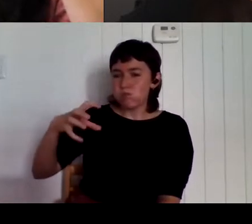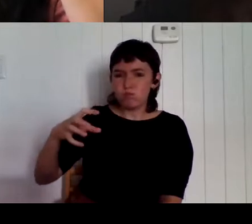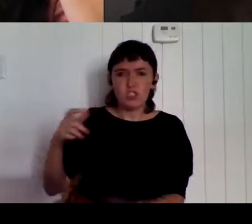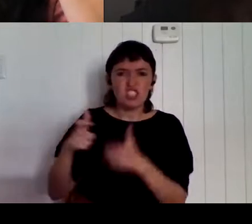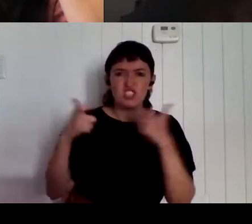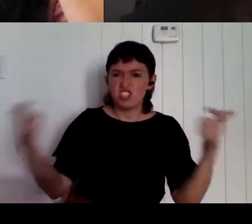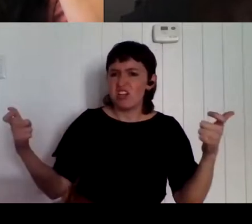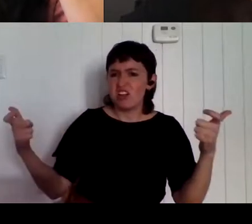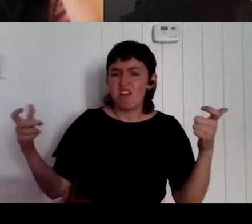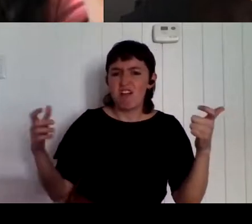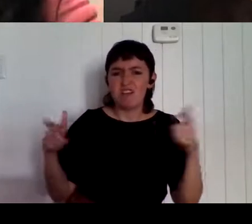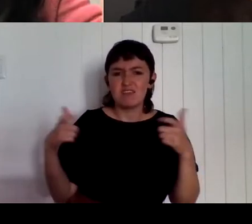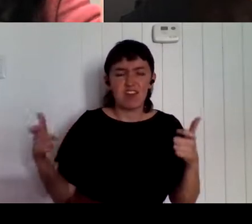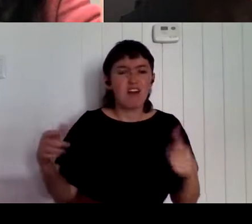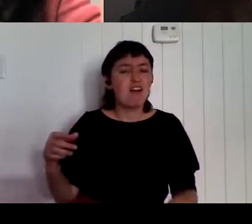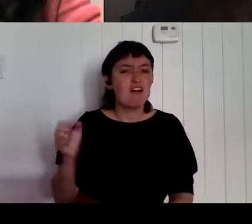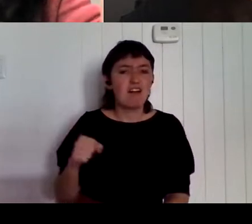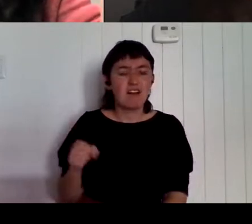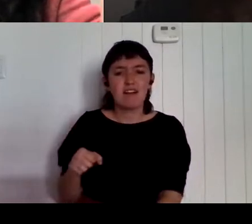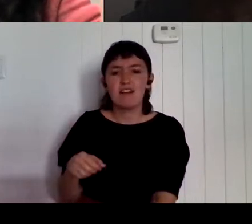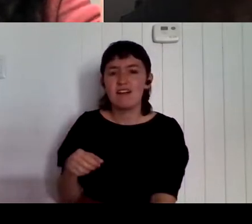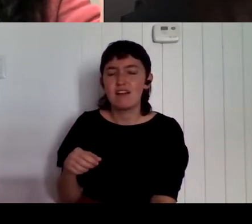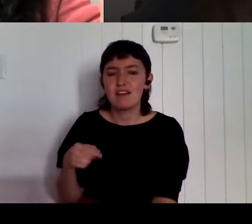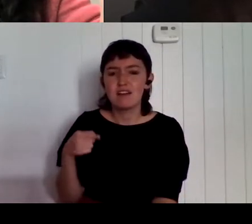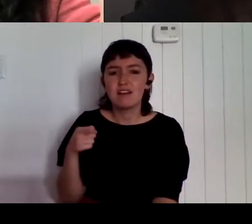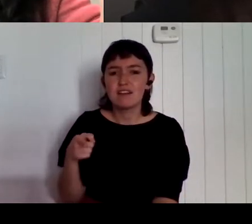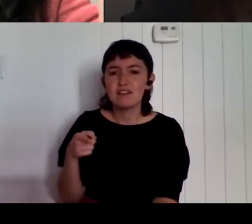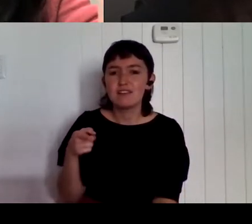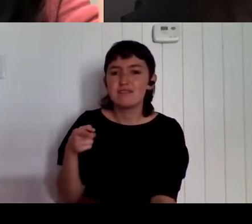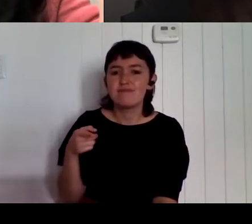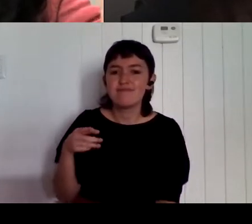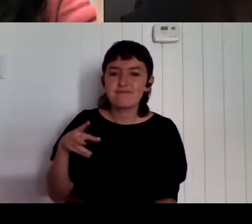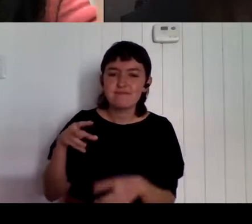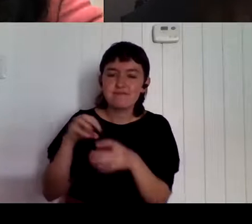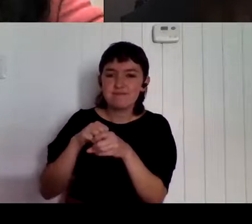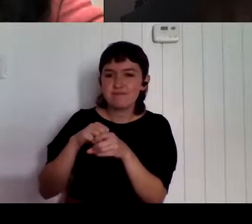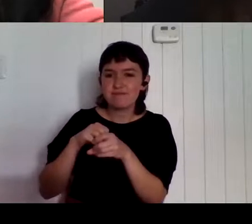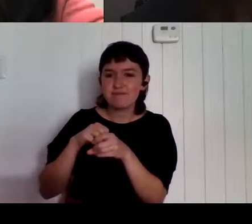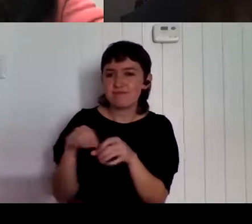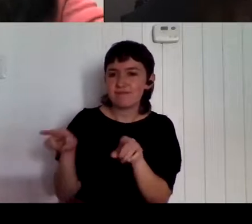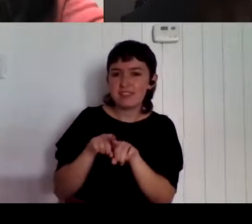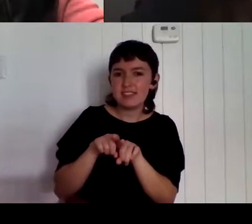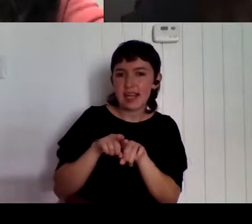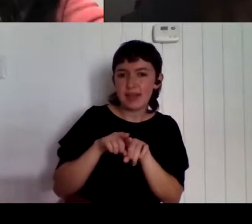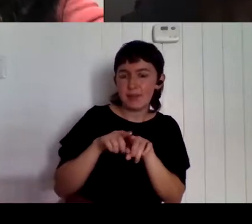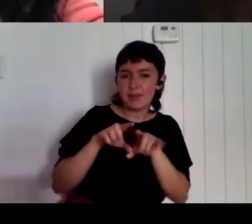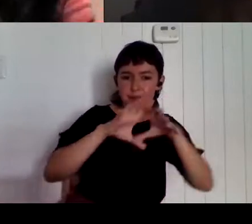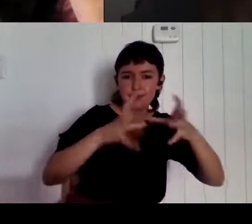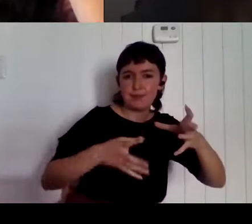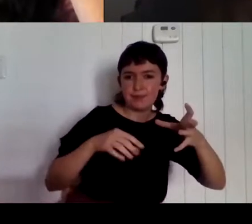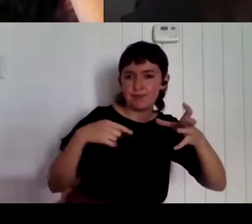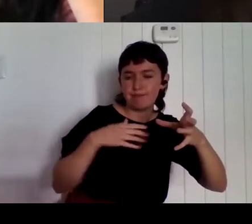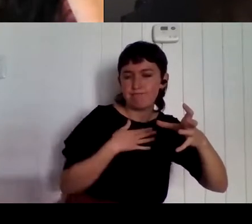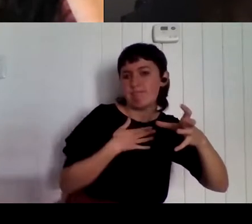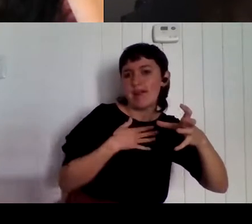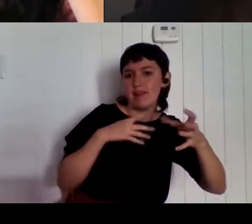Um, and it's, I was like, it's in my same family as Clidia. So it's like a cousin of Clidia. It's all a Hydrazoan. They're